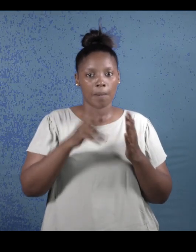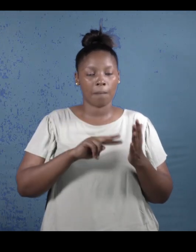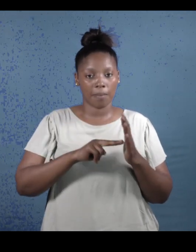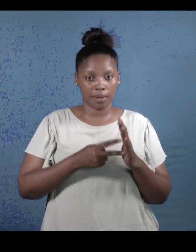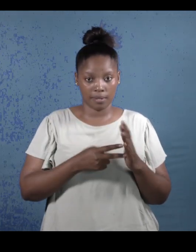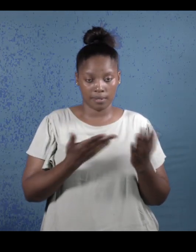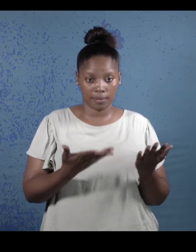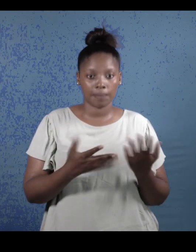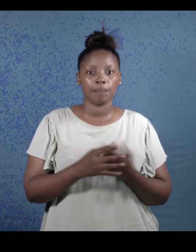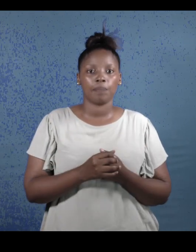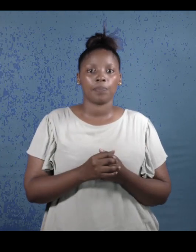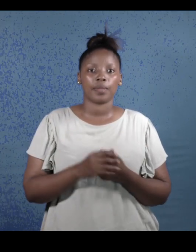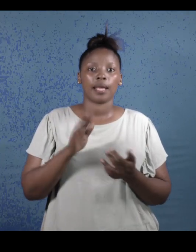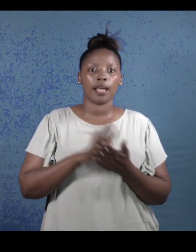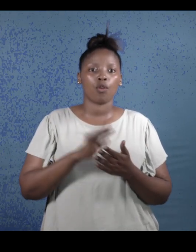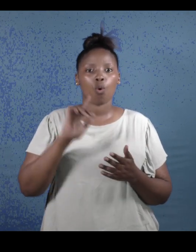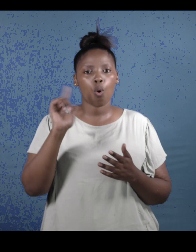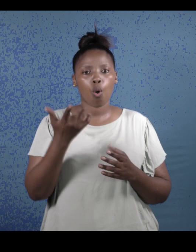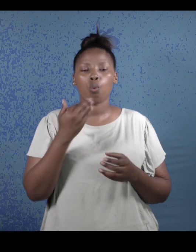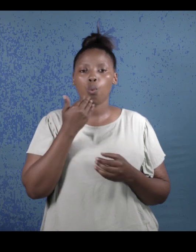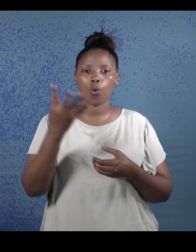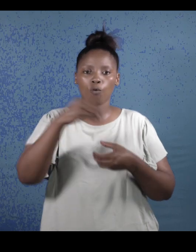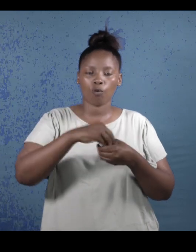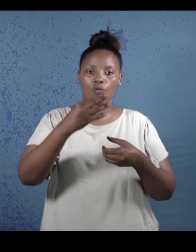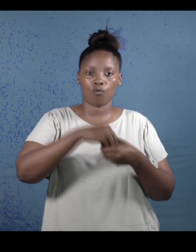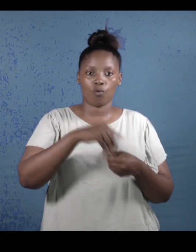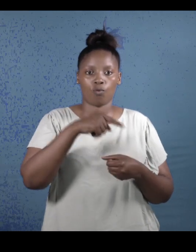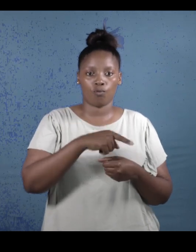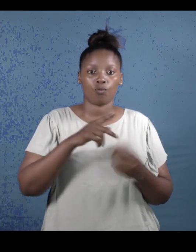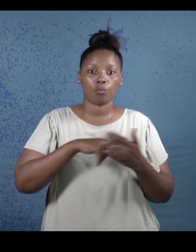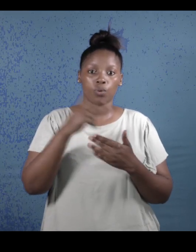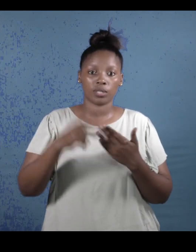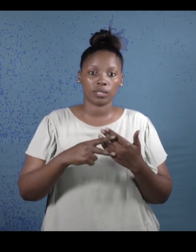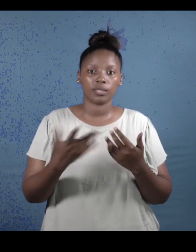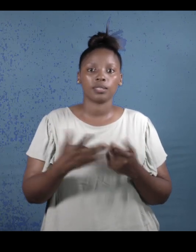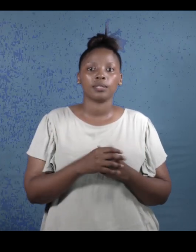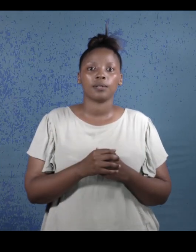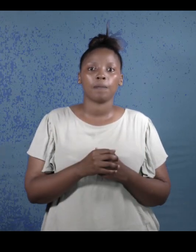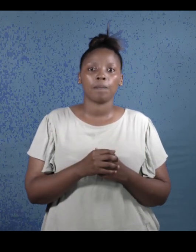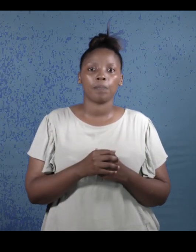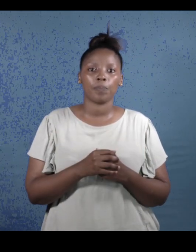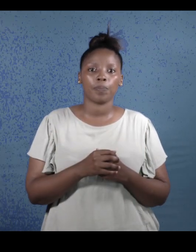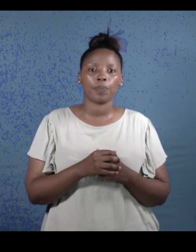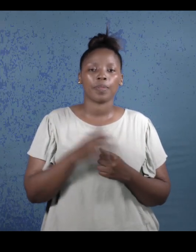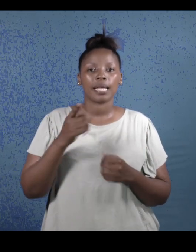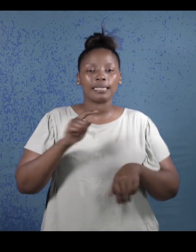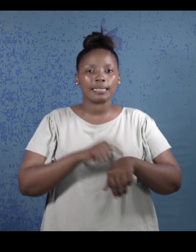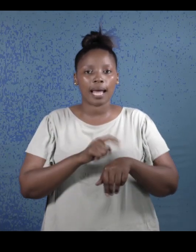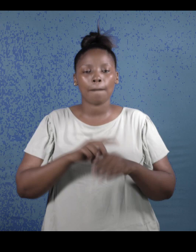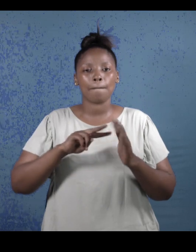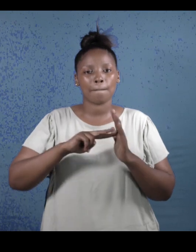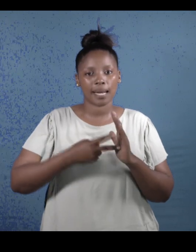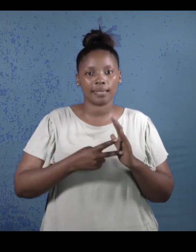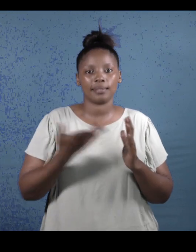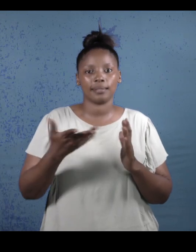been put in writing and all parties involved are in agreement. The planning phase is the time to plan the details of your